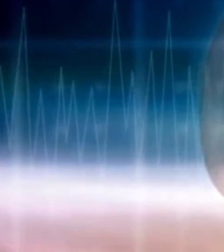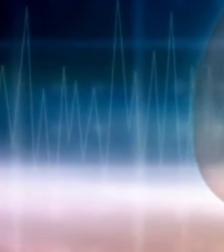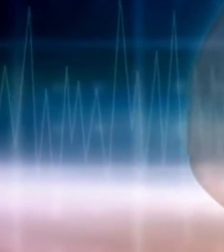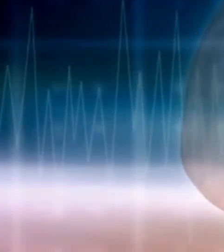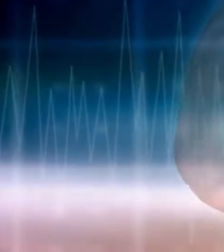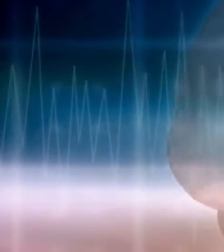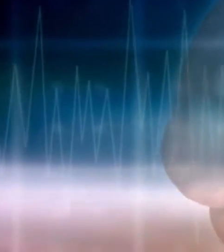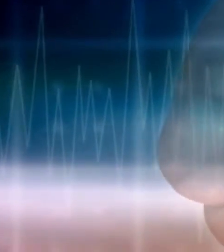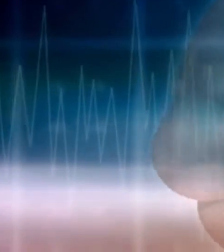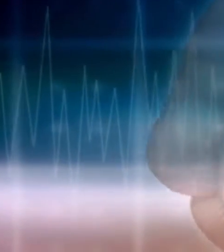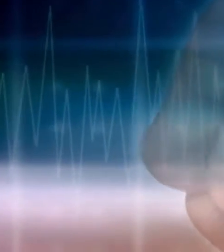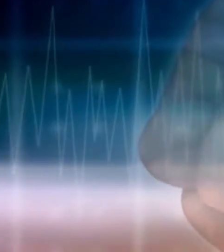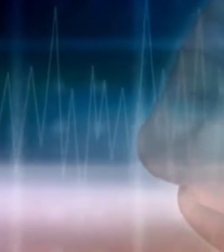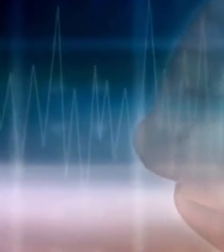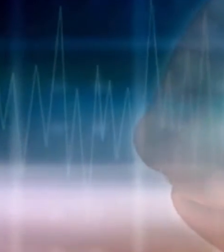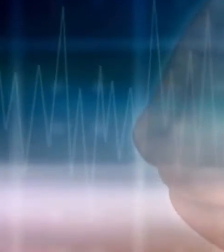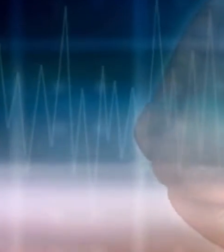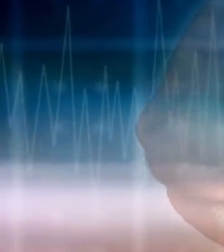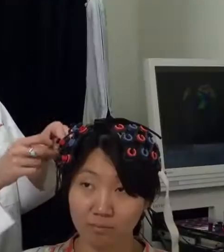language acquisition in the growing brain.